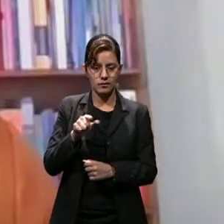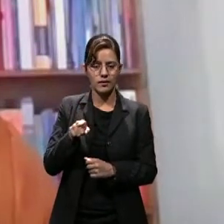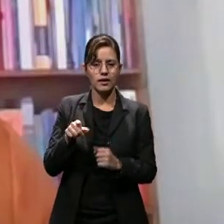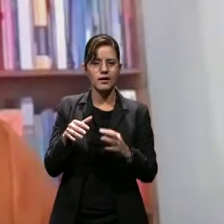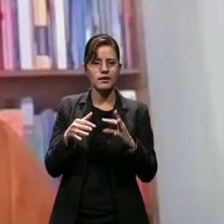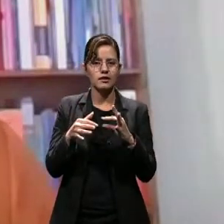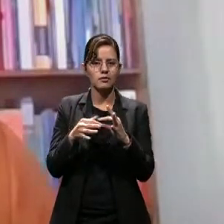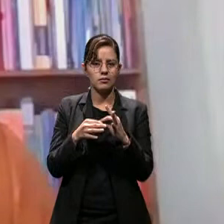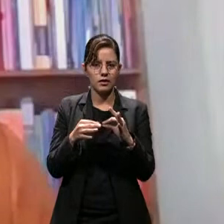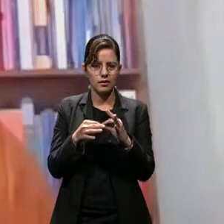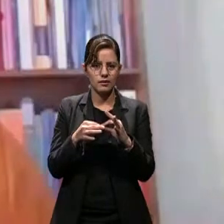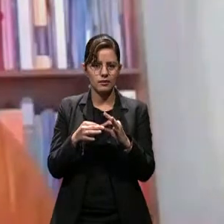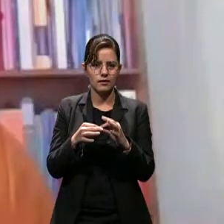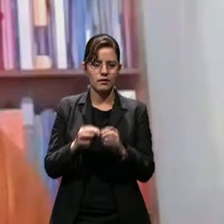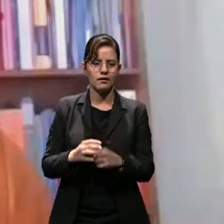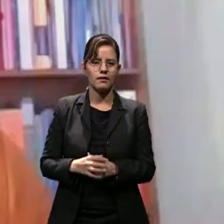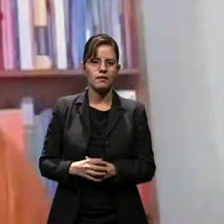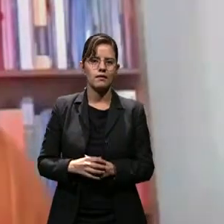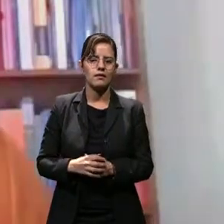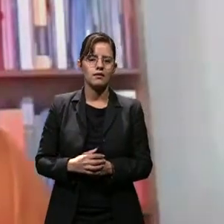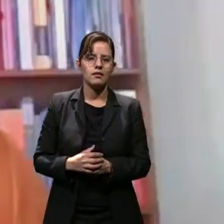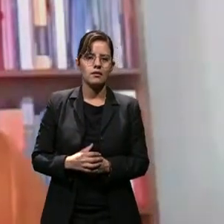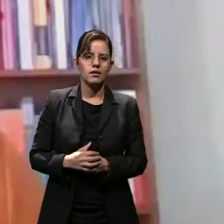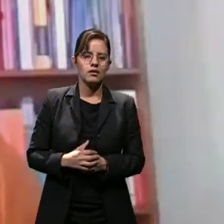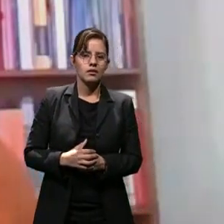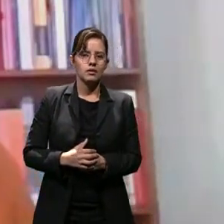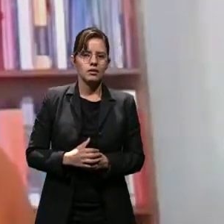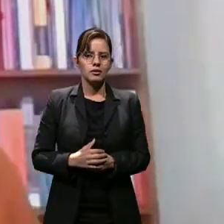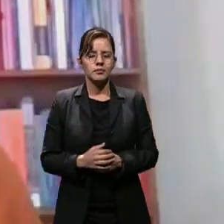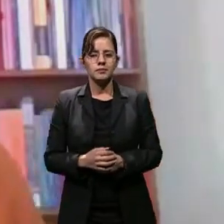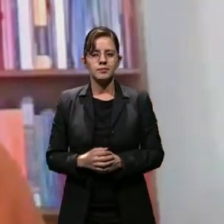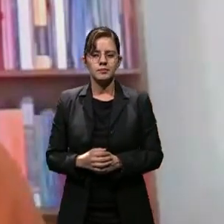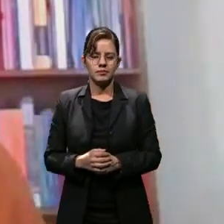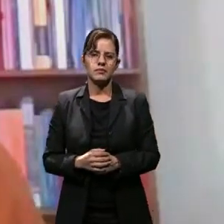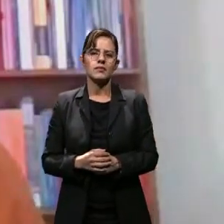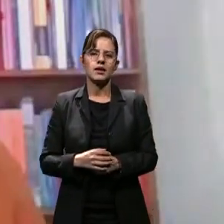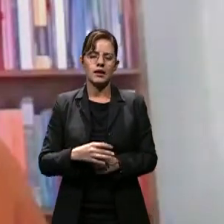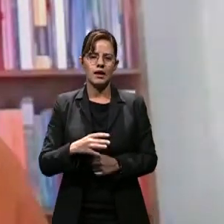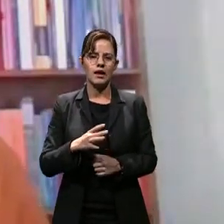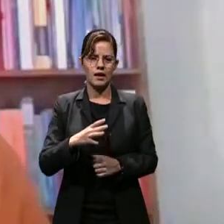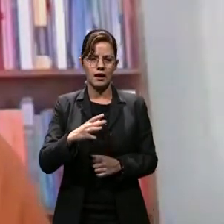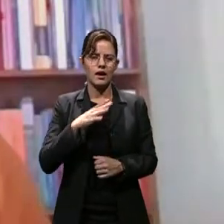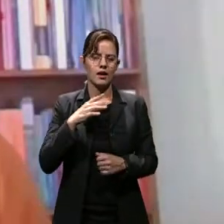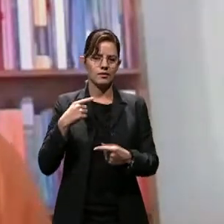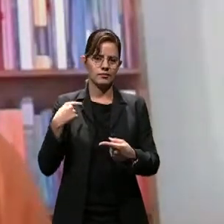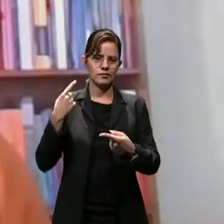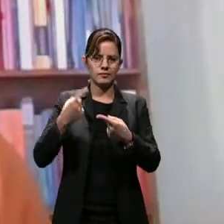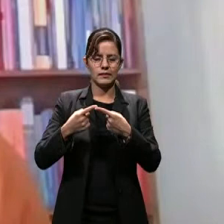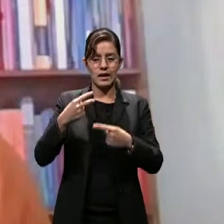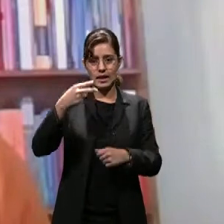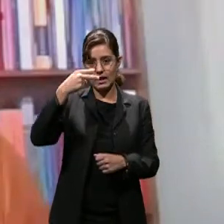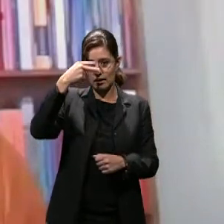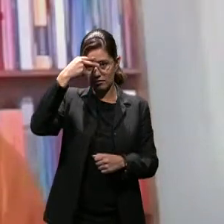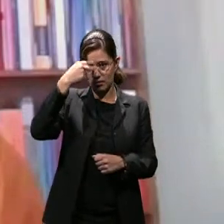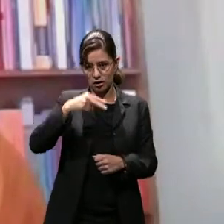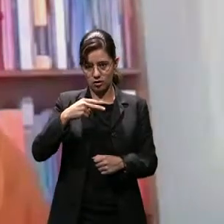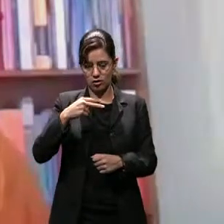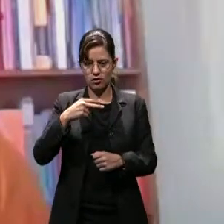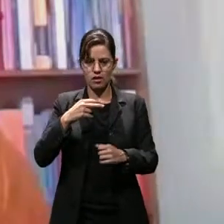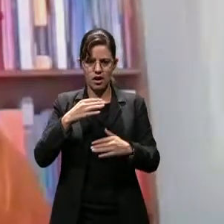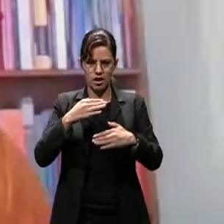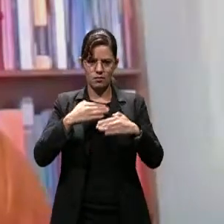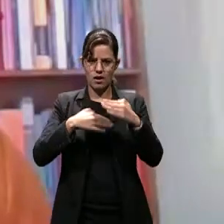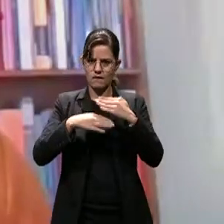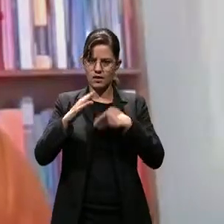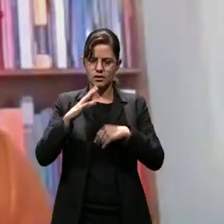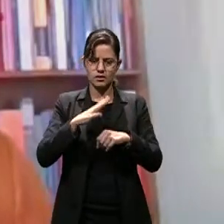made a reference to everything that has to do with progress in Mexico